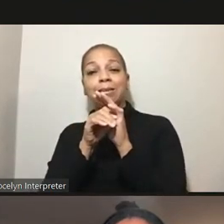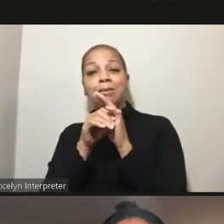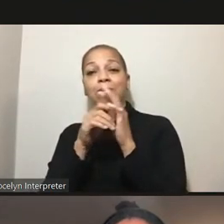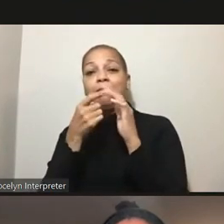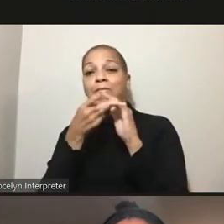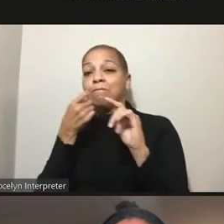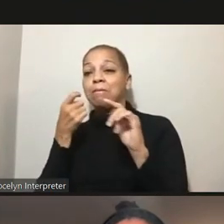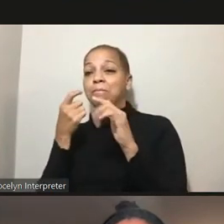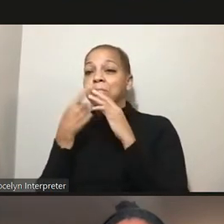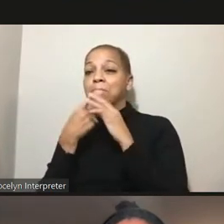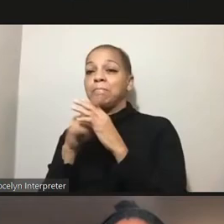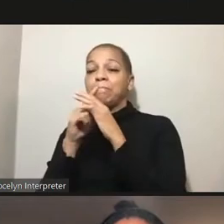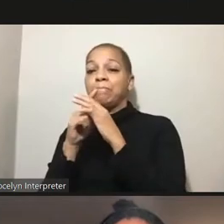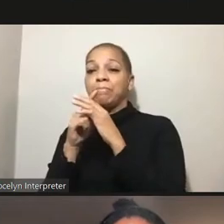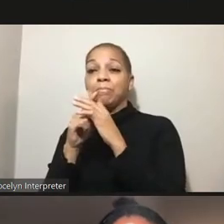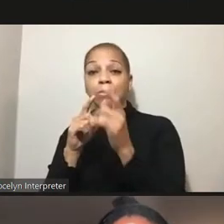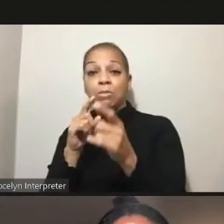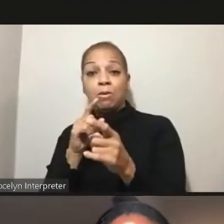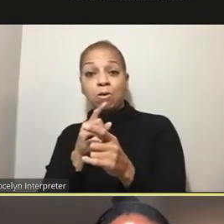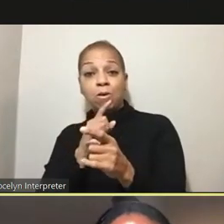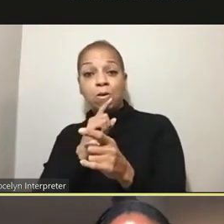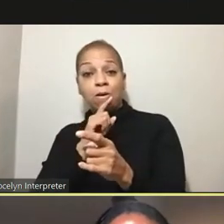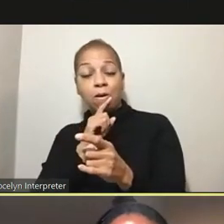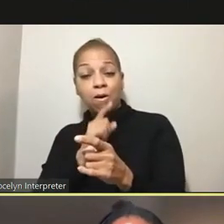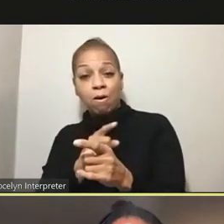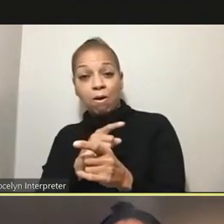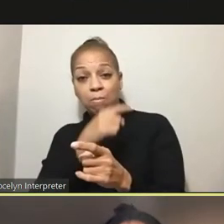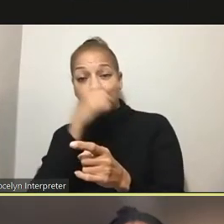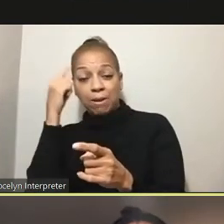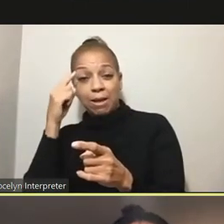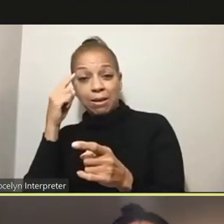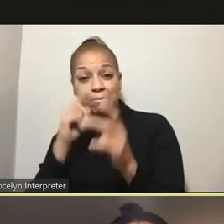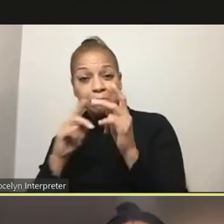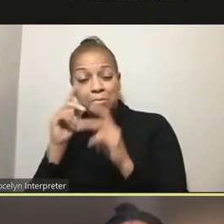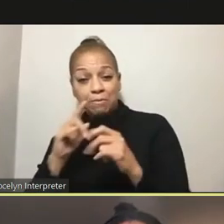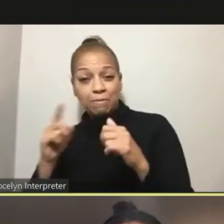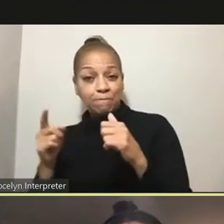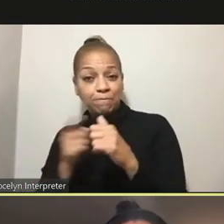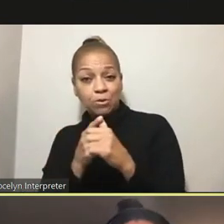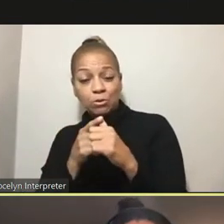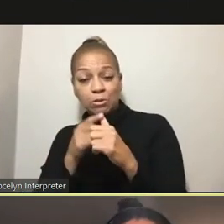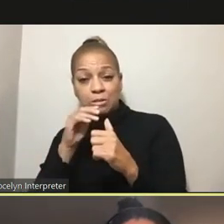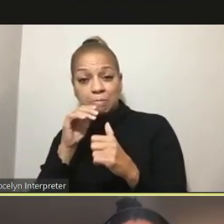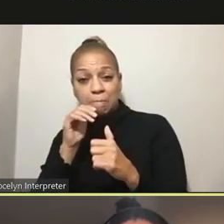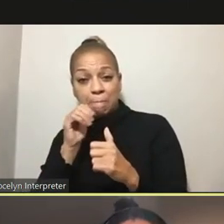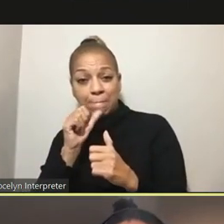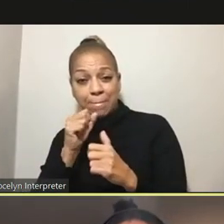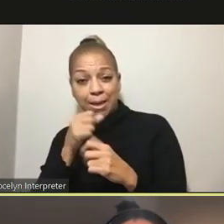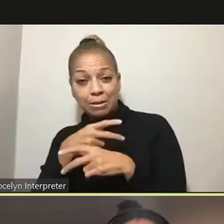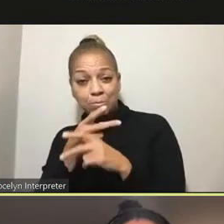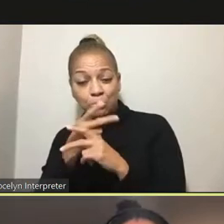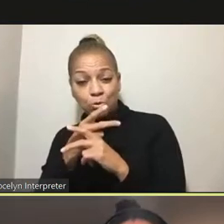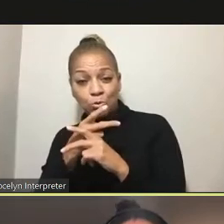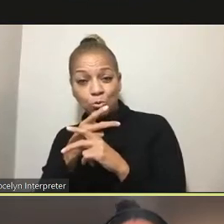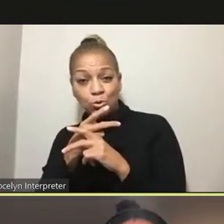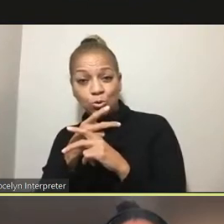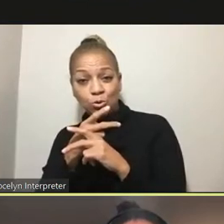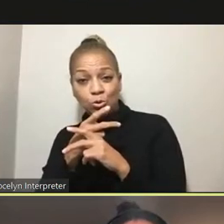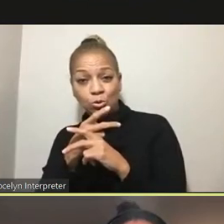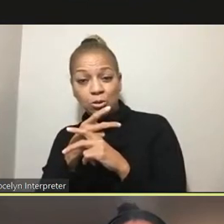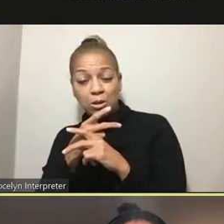Aren't Black people the first mass-produced Black people who just the descend from slavery? Aren't we the